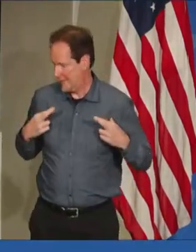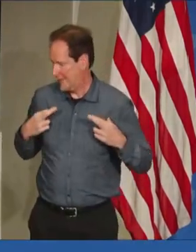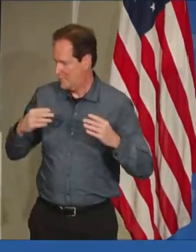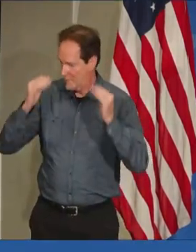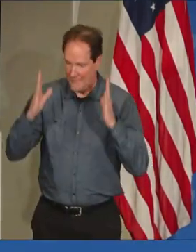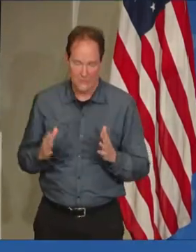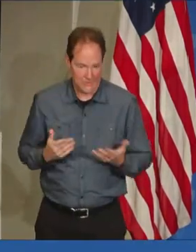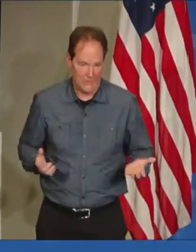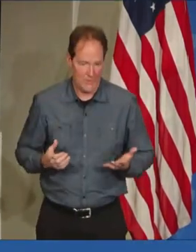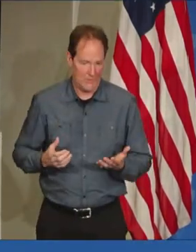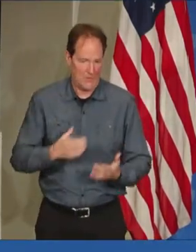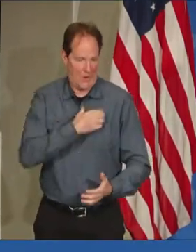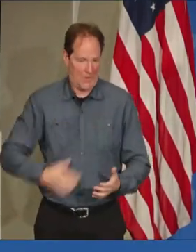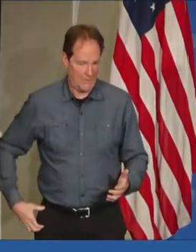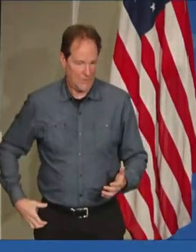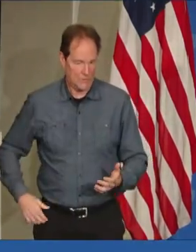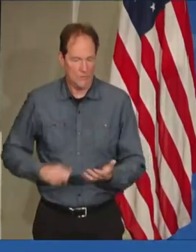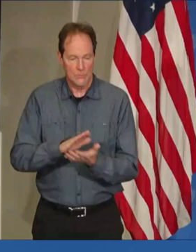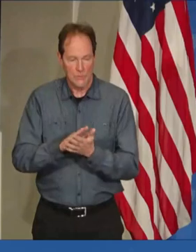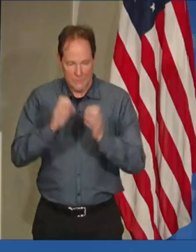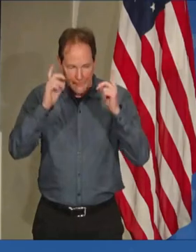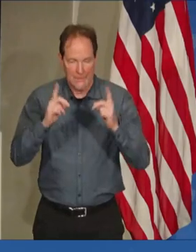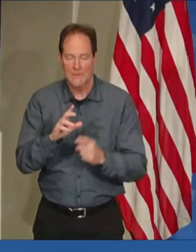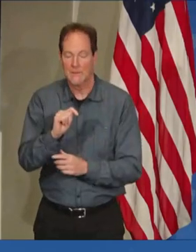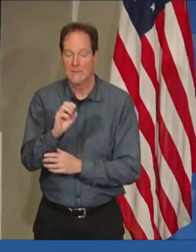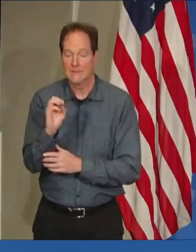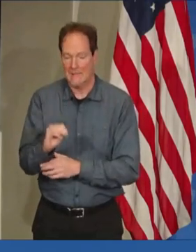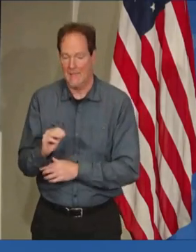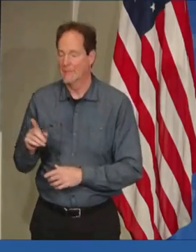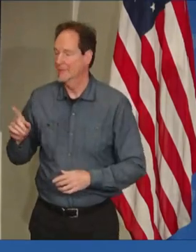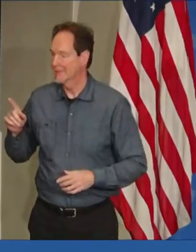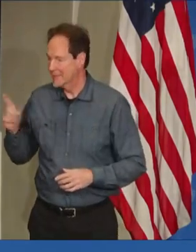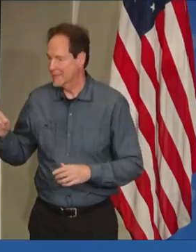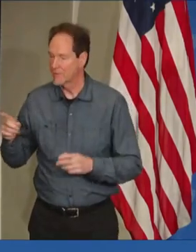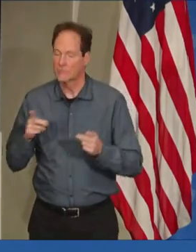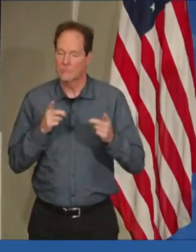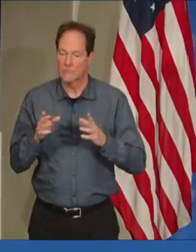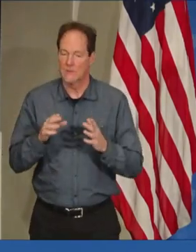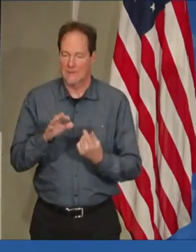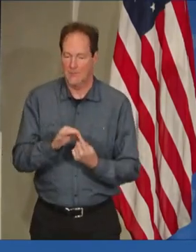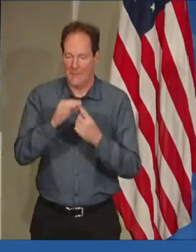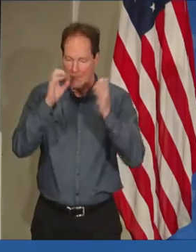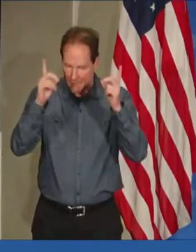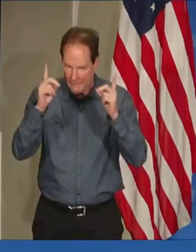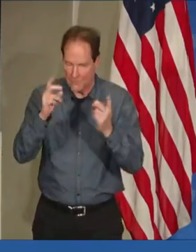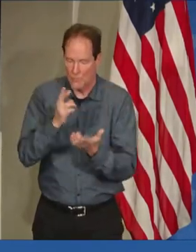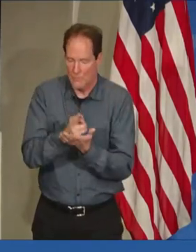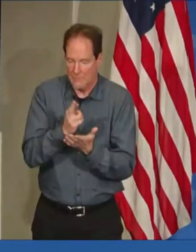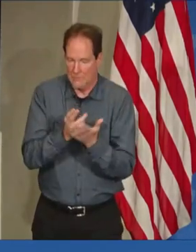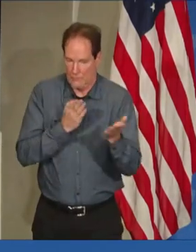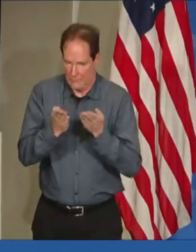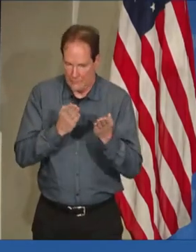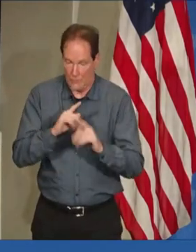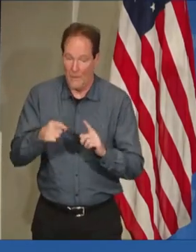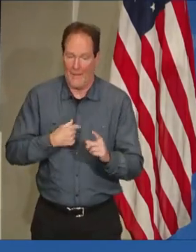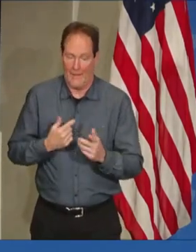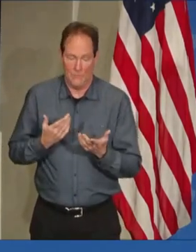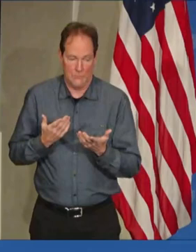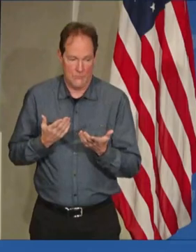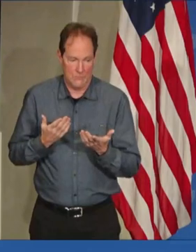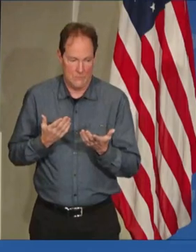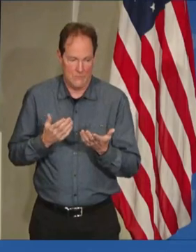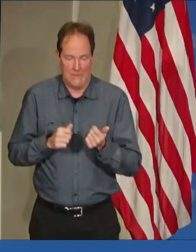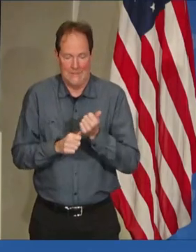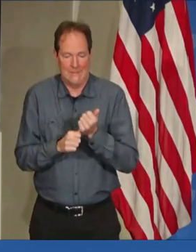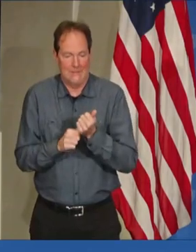at Harvard in the School of Education. Tom was the director of Special Education and Rehabilitative Services when I was